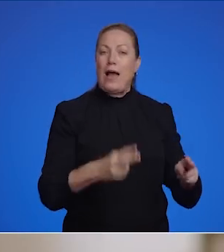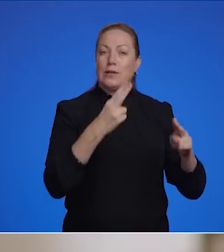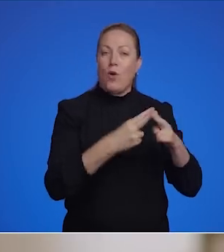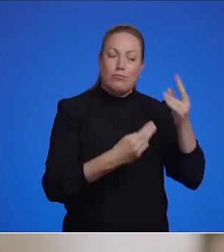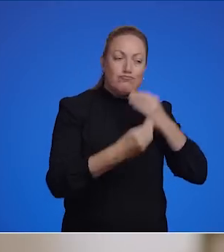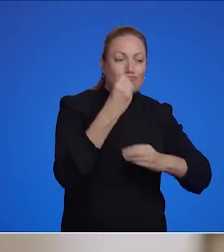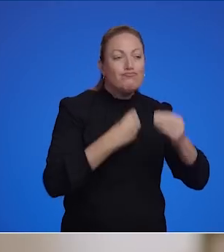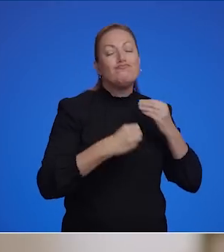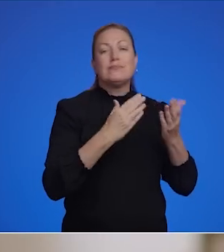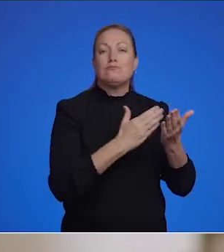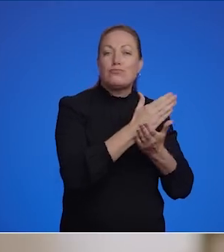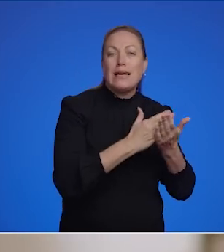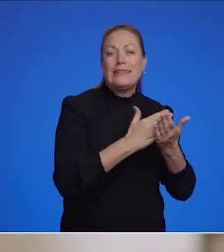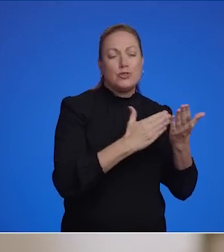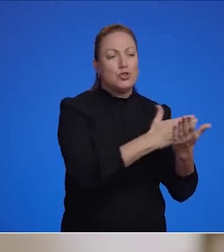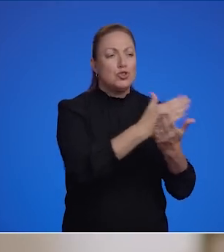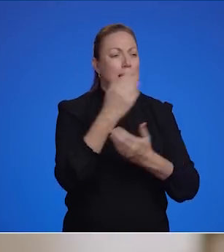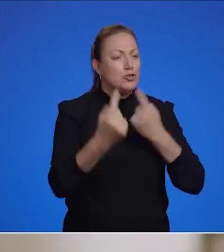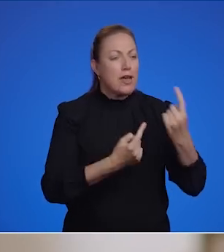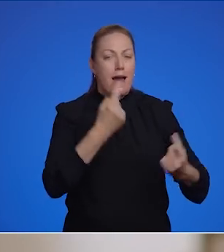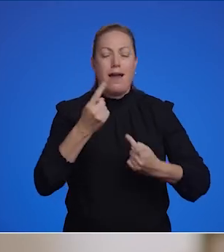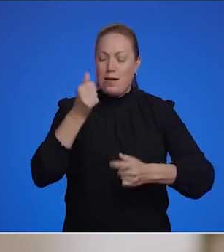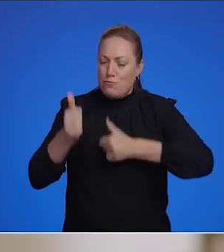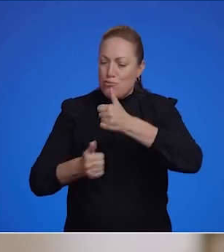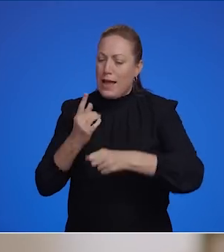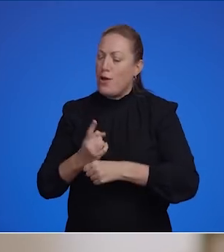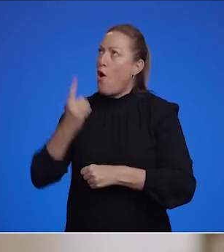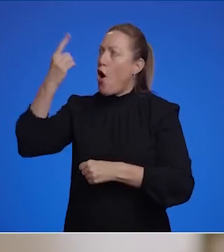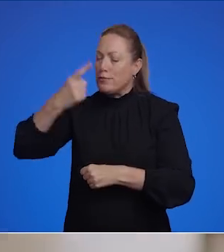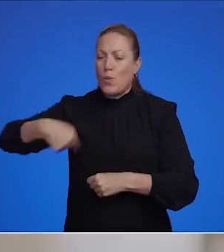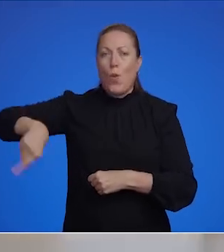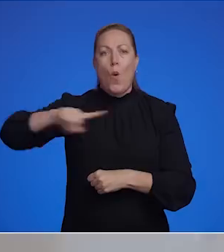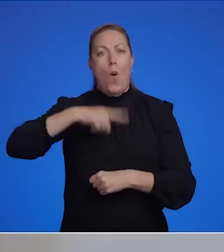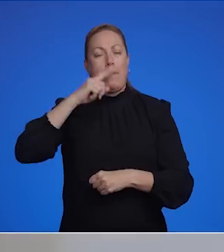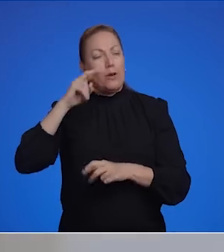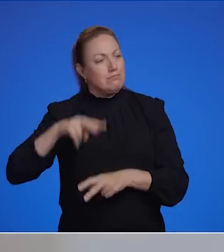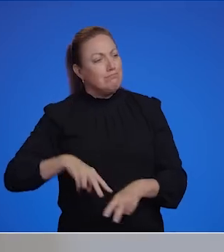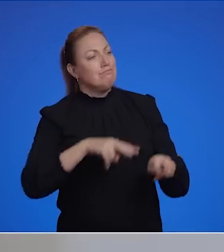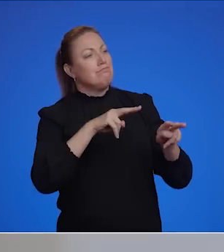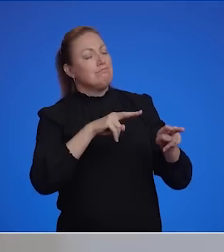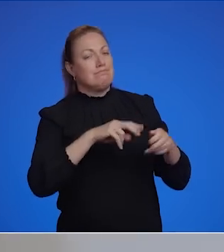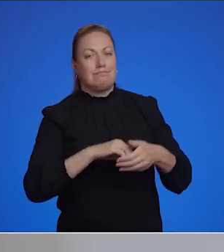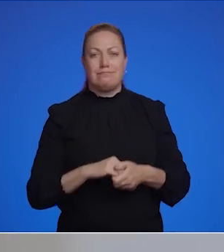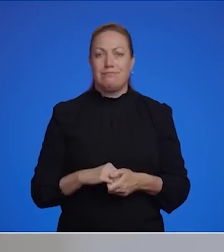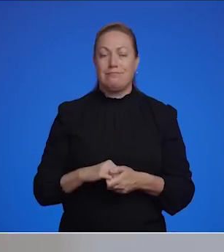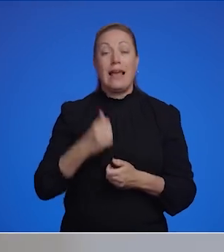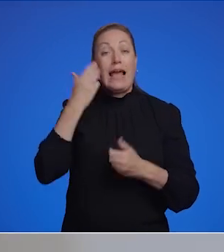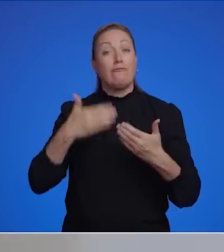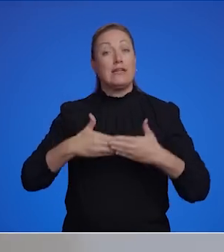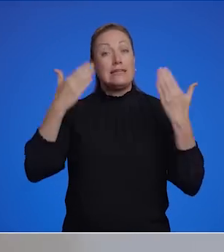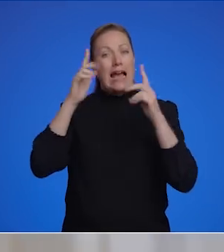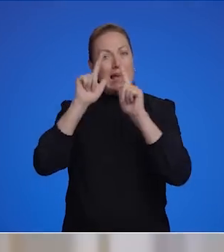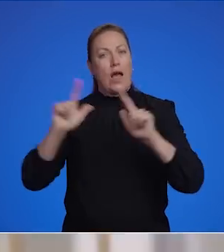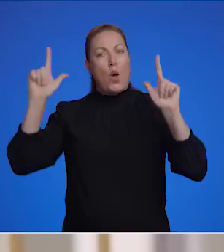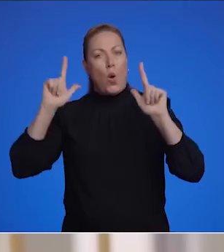houses for the breaking of the bread. They shared their food gladly and generously. They praised God and were looked up to by